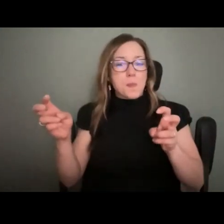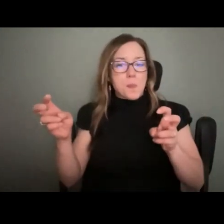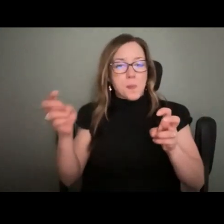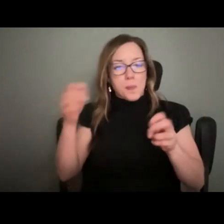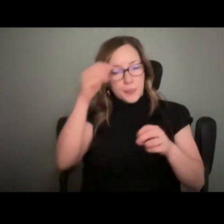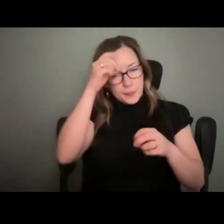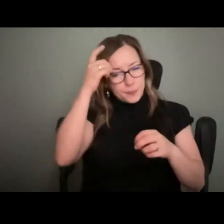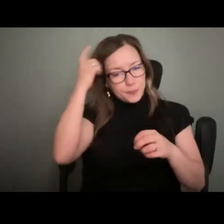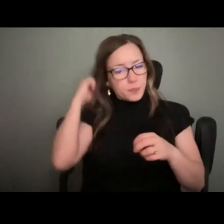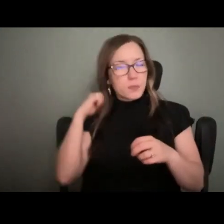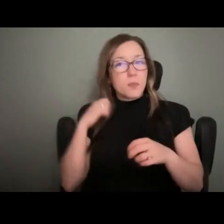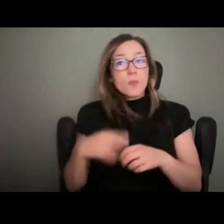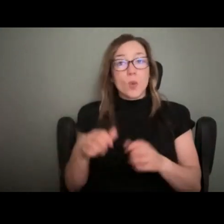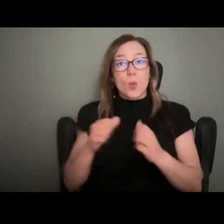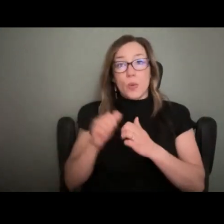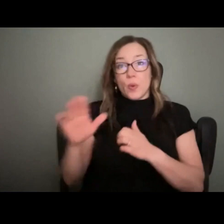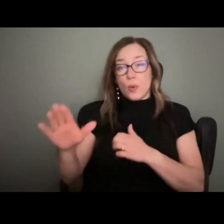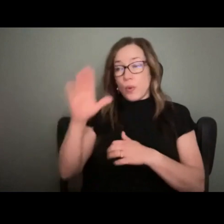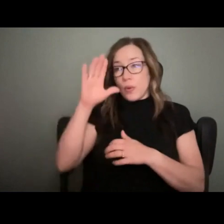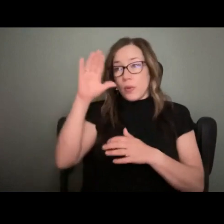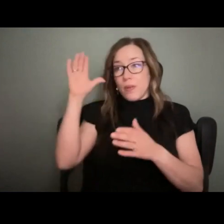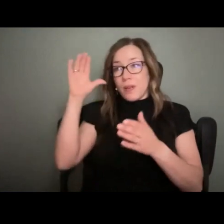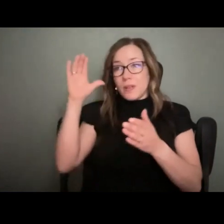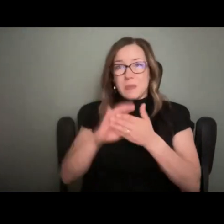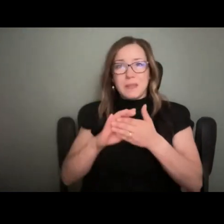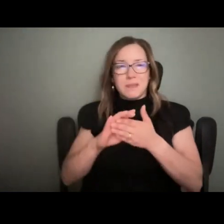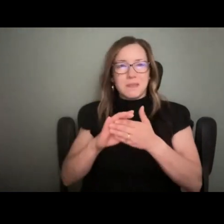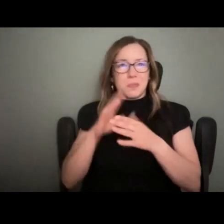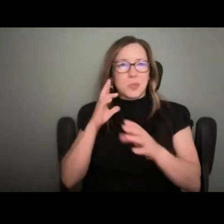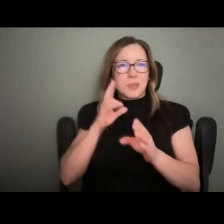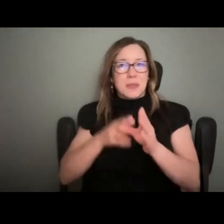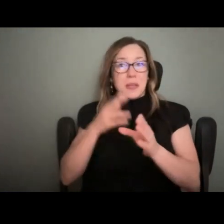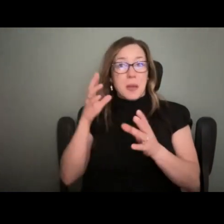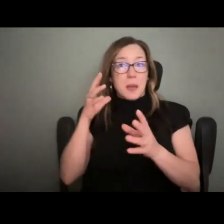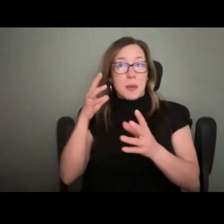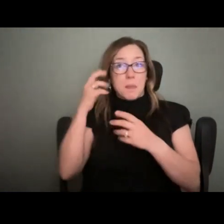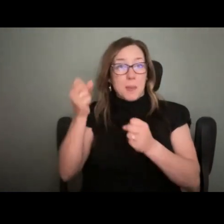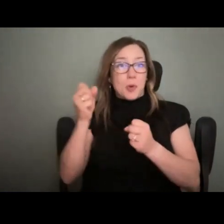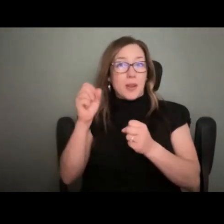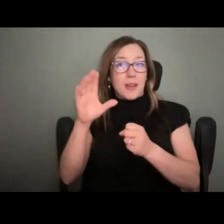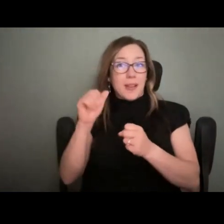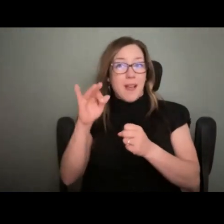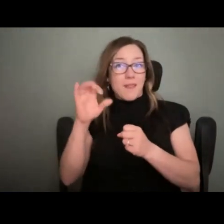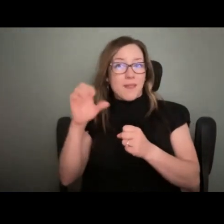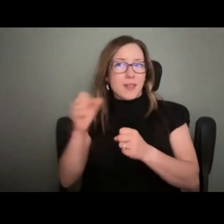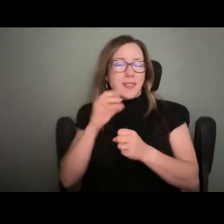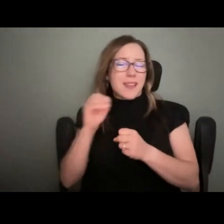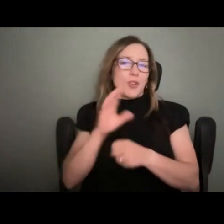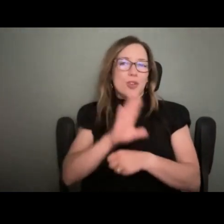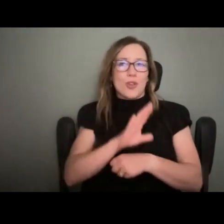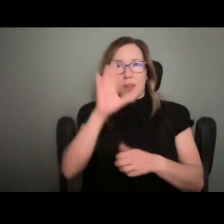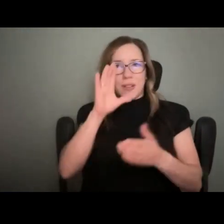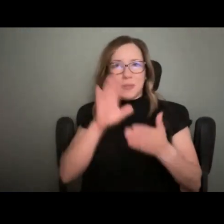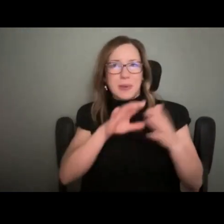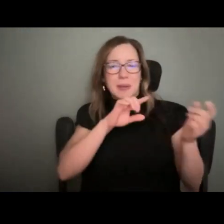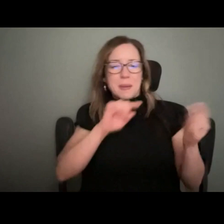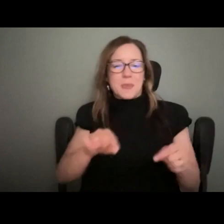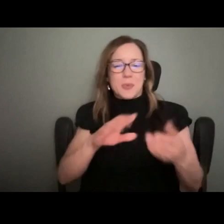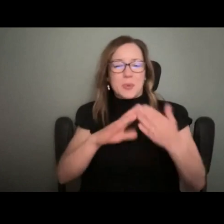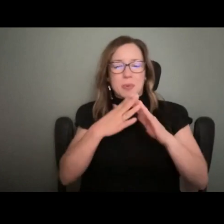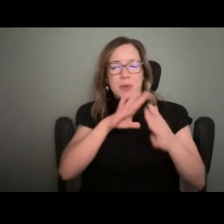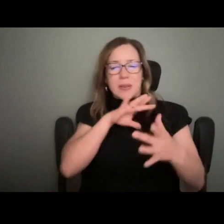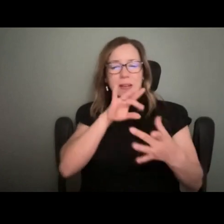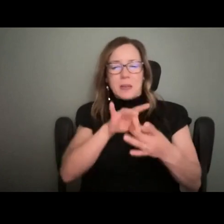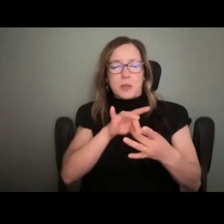husband, has participated in memory cafes, and her husband also comes to community connection. And she